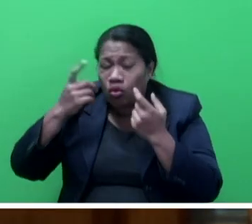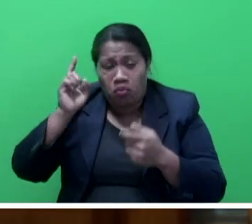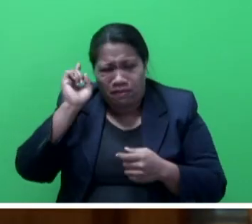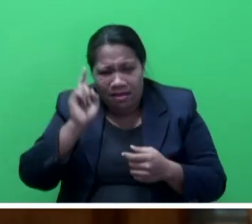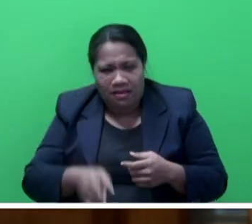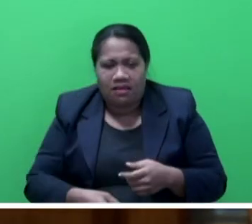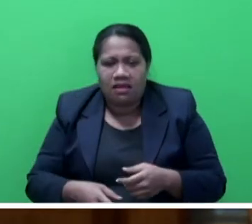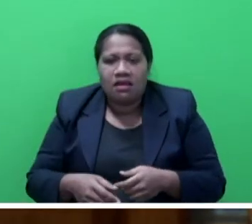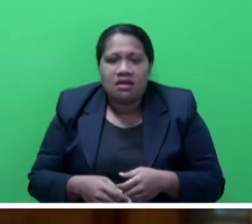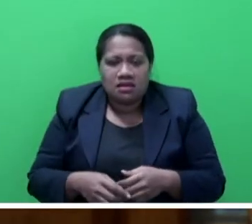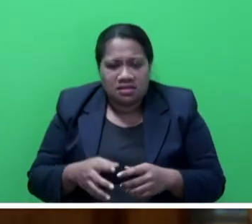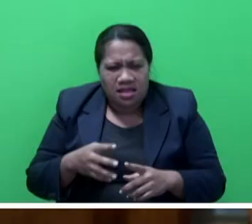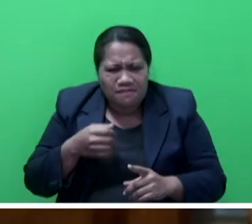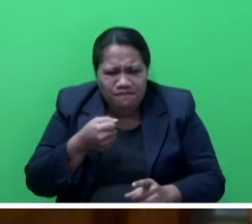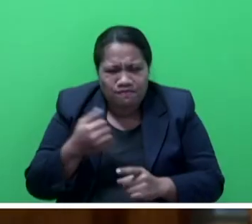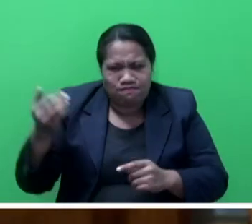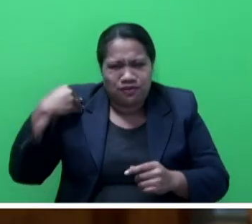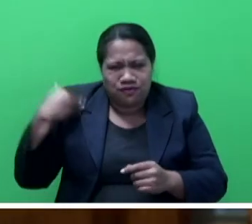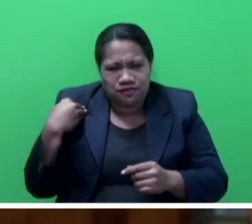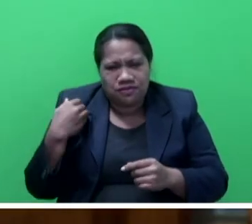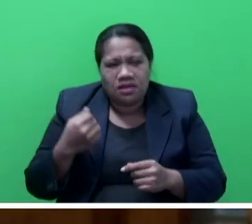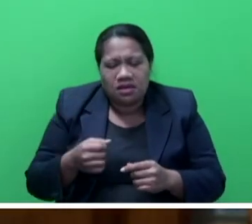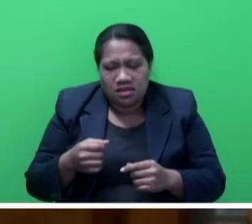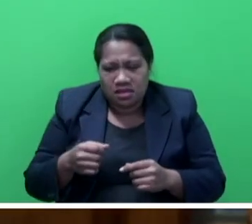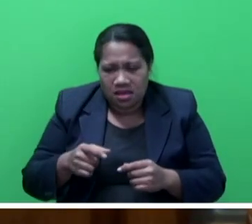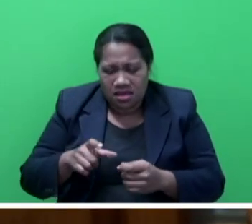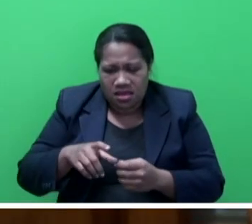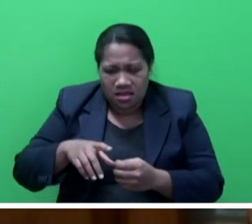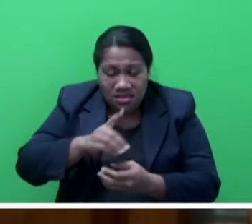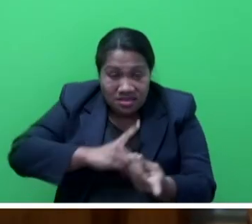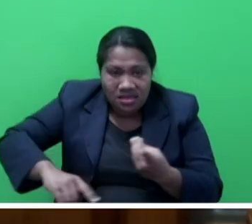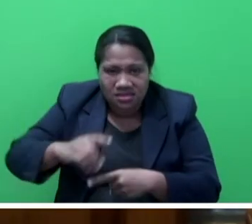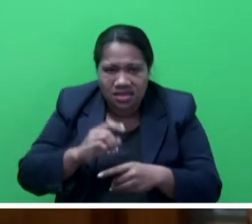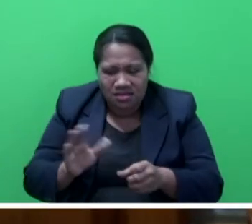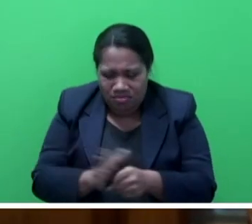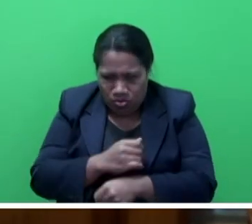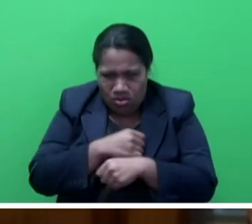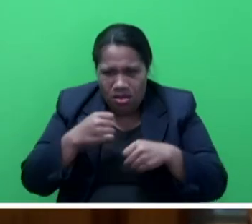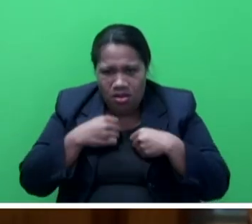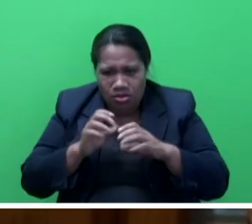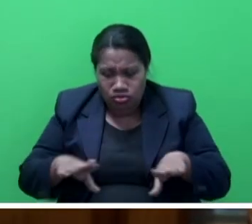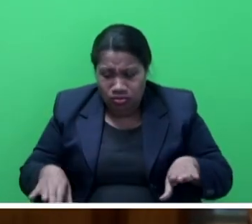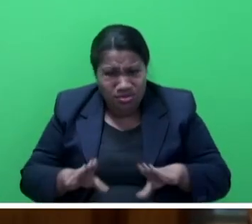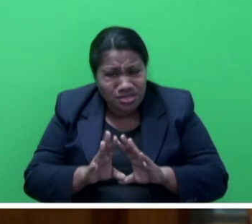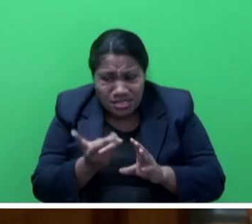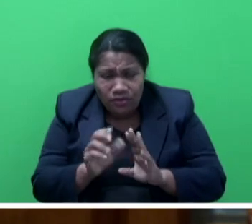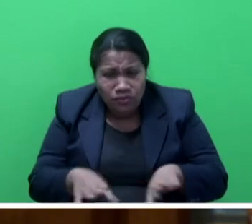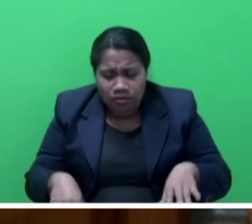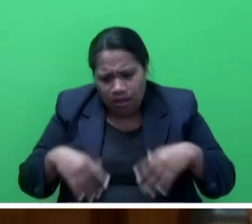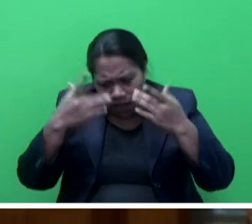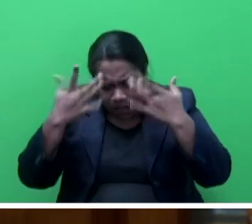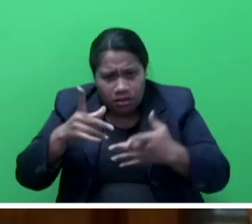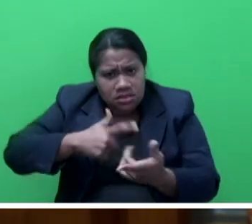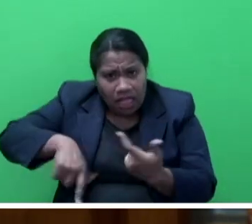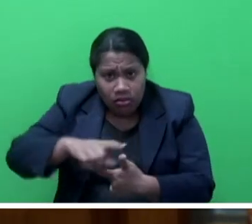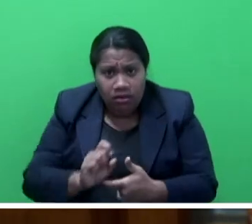children. Some of them explained to me, they didn't know what a cyclone was. Some of the children did not even know what a cyclone was. It was first time for them to